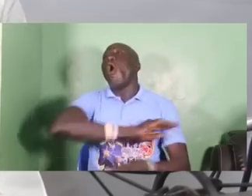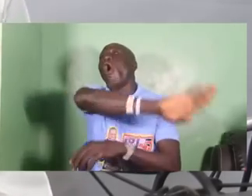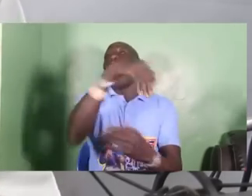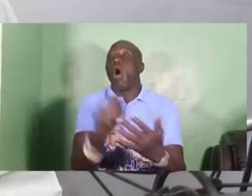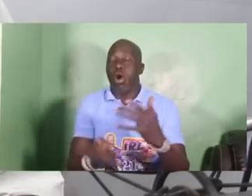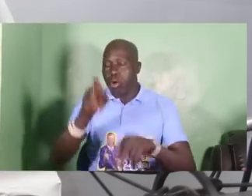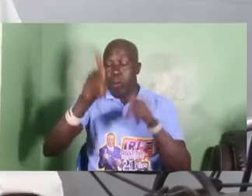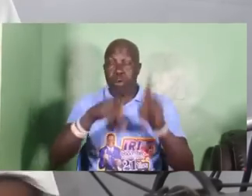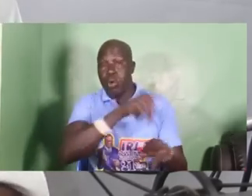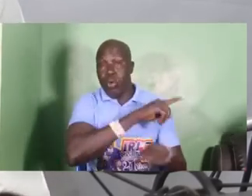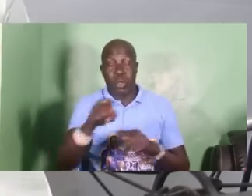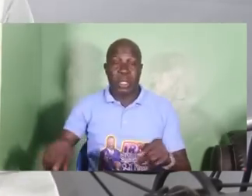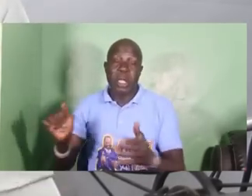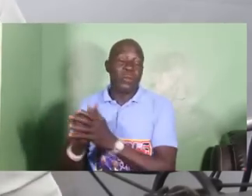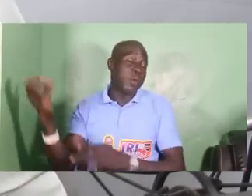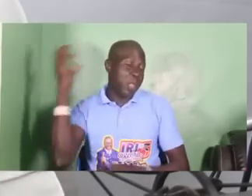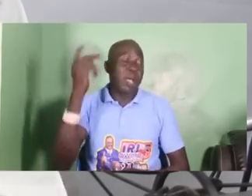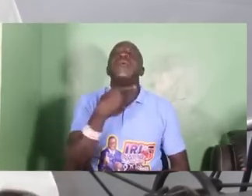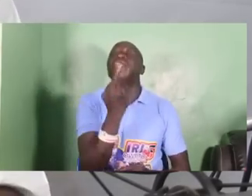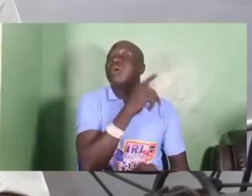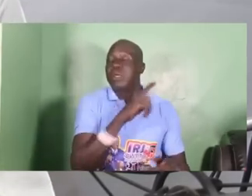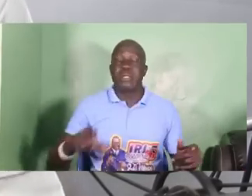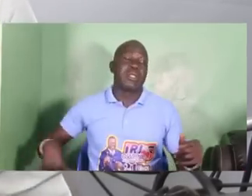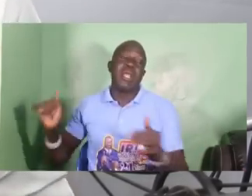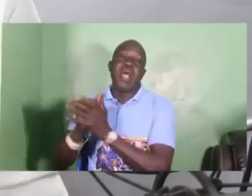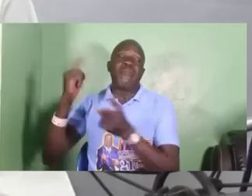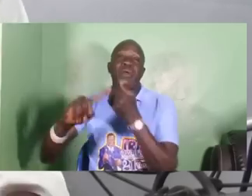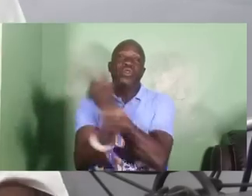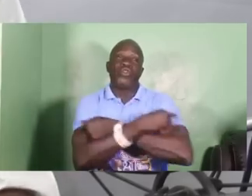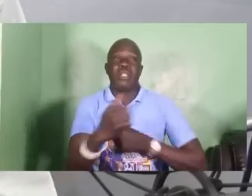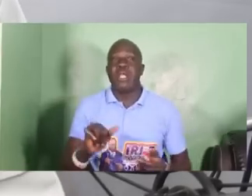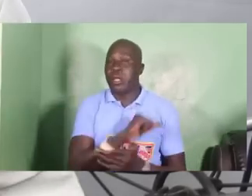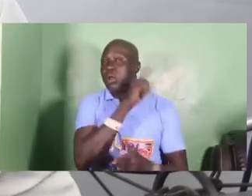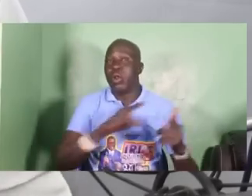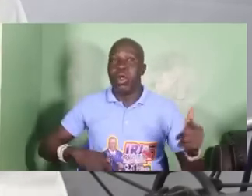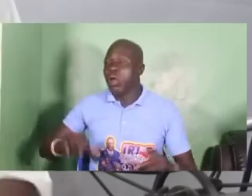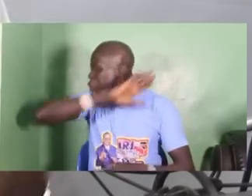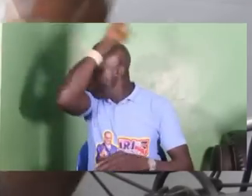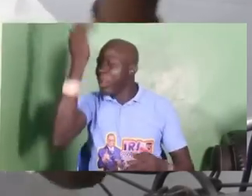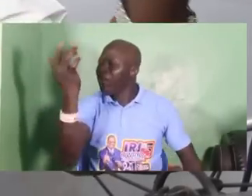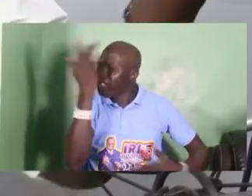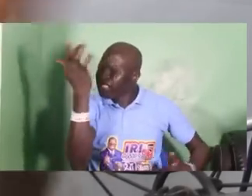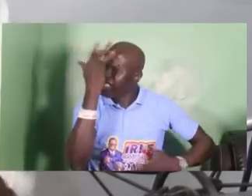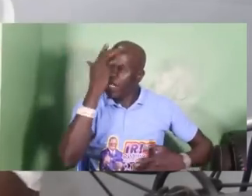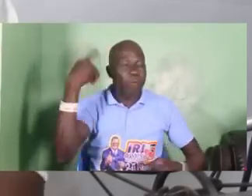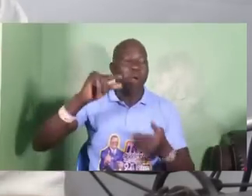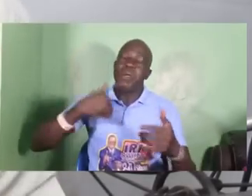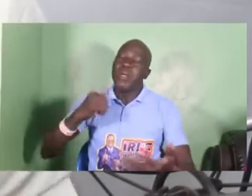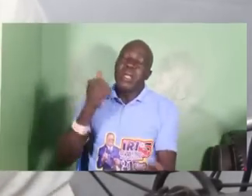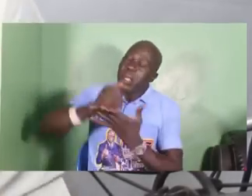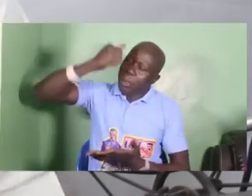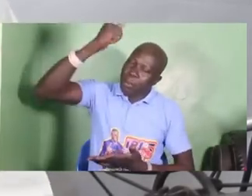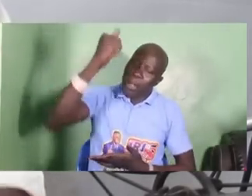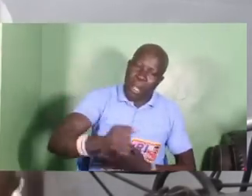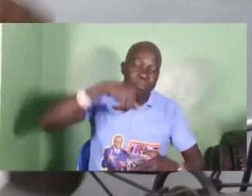authorize. Every man being. That's hearing my voice. Lati oni lo. As from today onwards. Oh, God, say so for me, man. You will